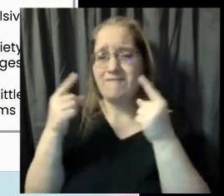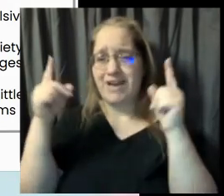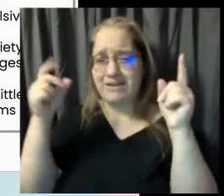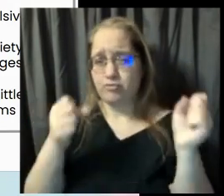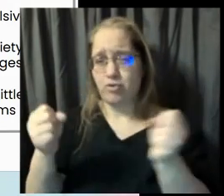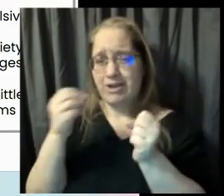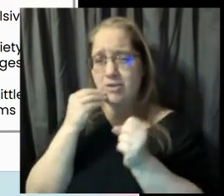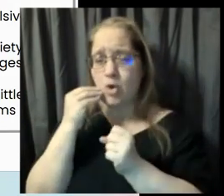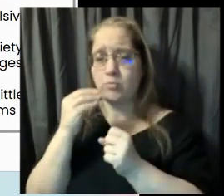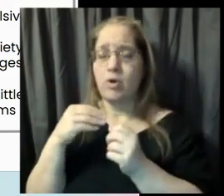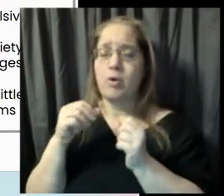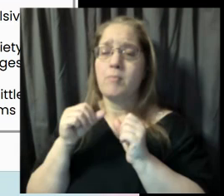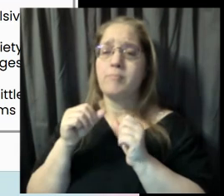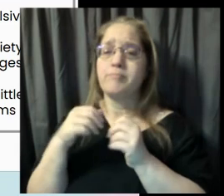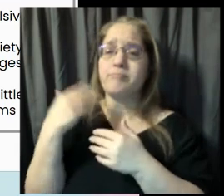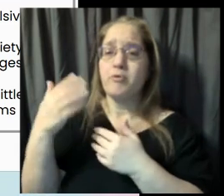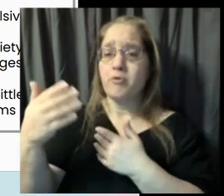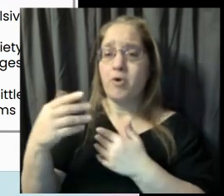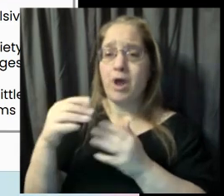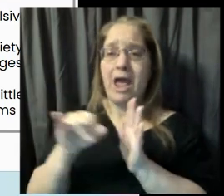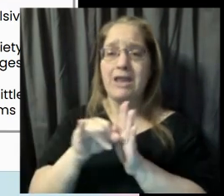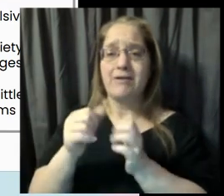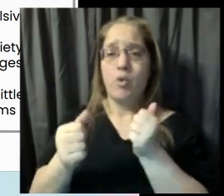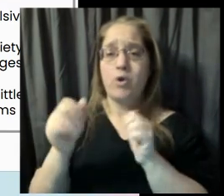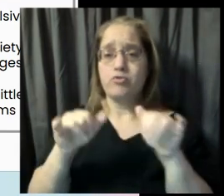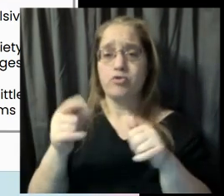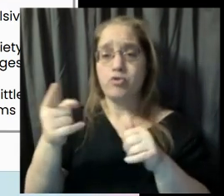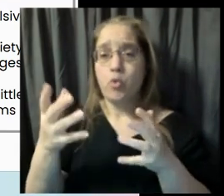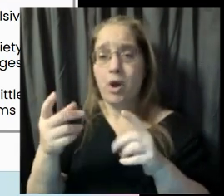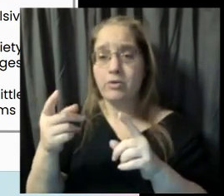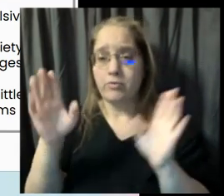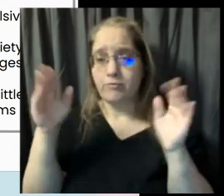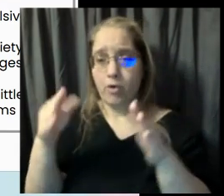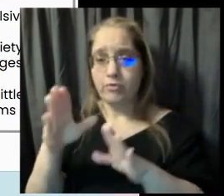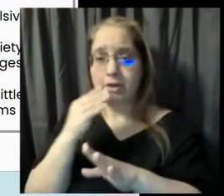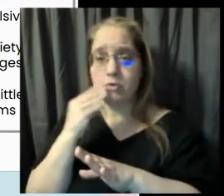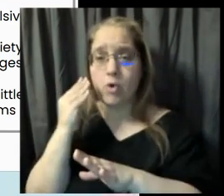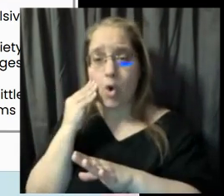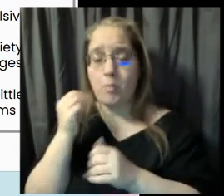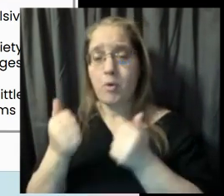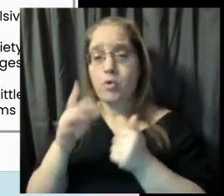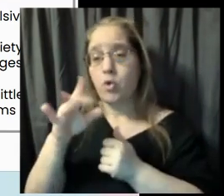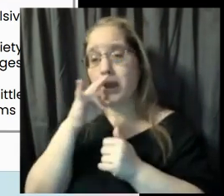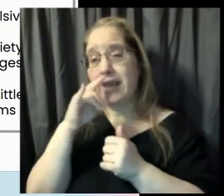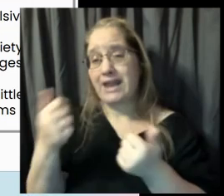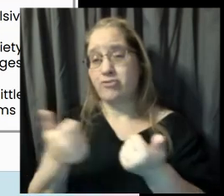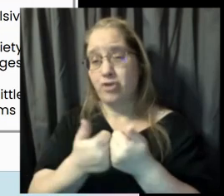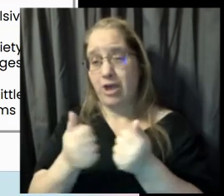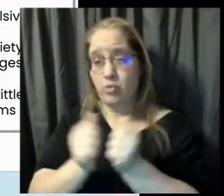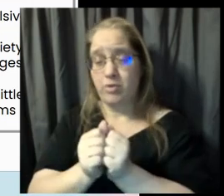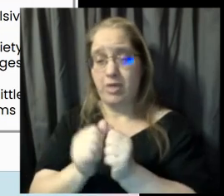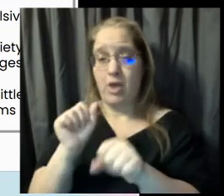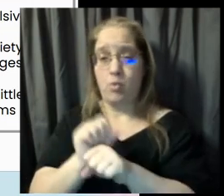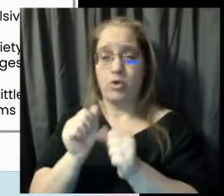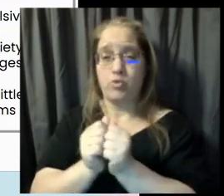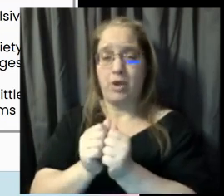at home. So moving forward, I encourage you to identify which routine you may want to target, and which one your child finds most challenging, and work